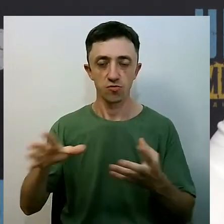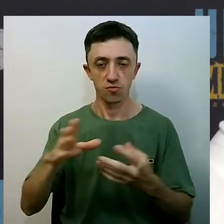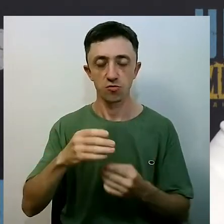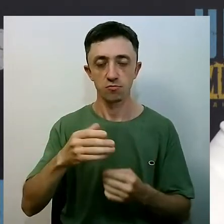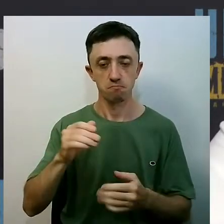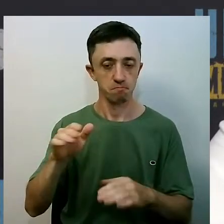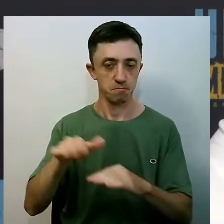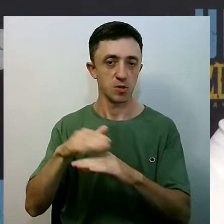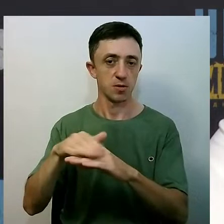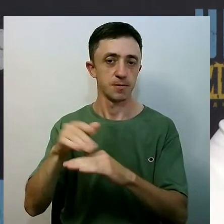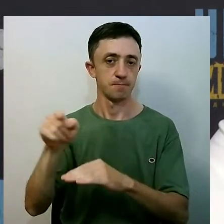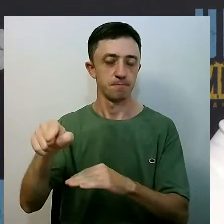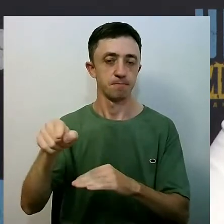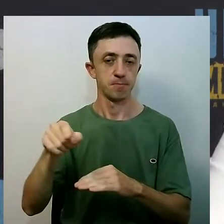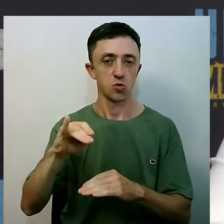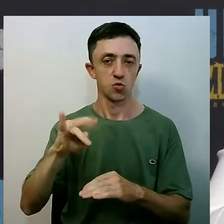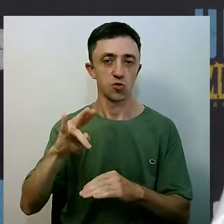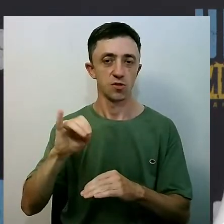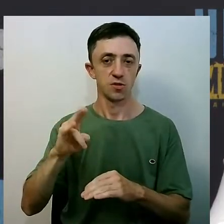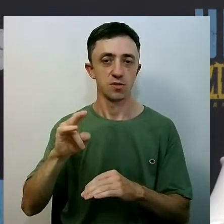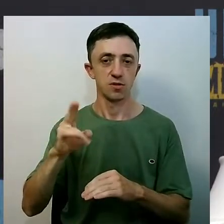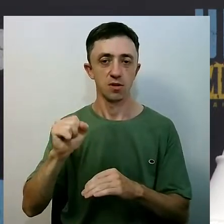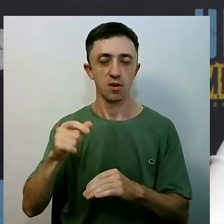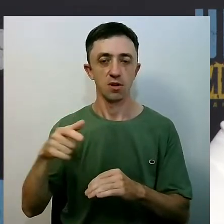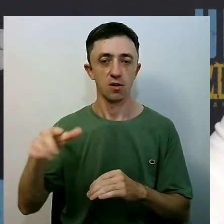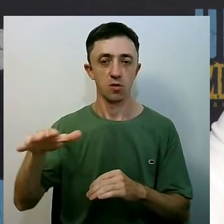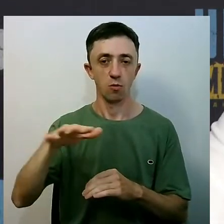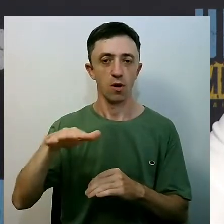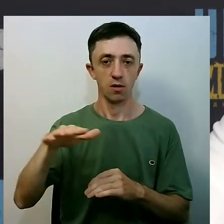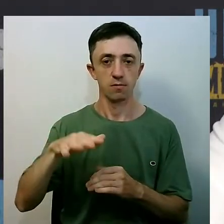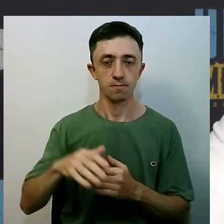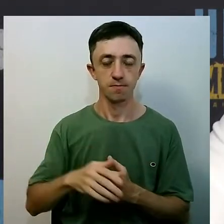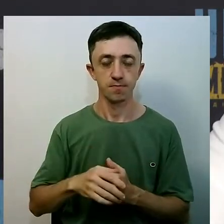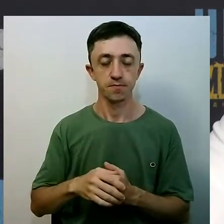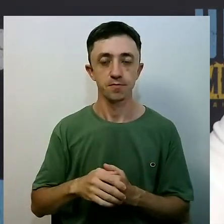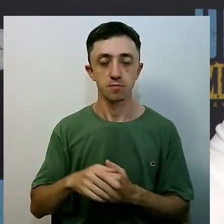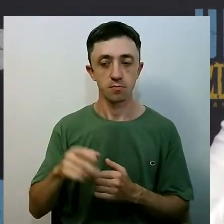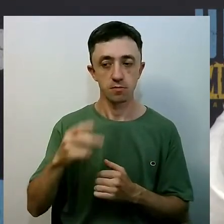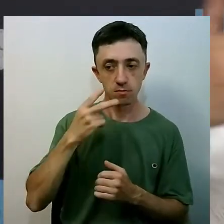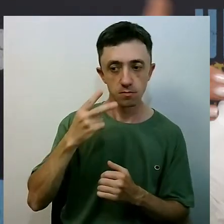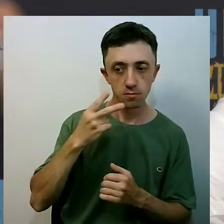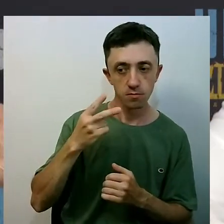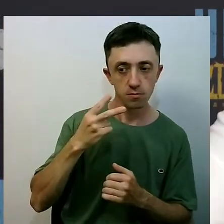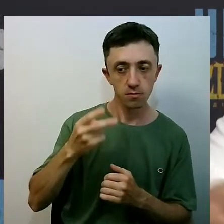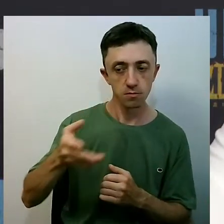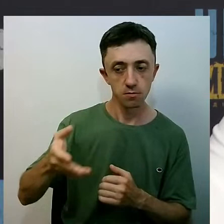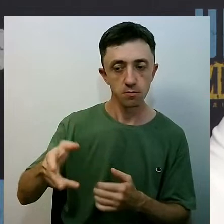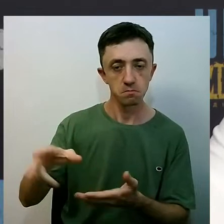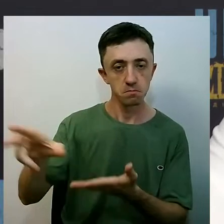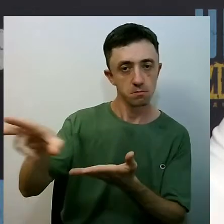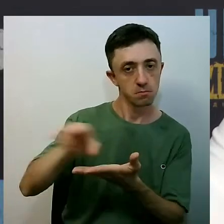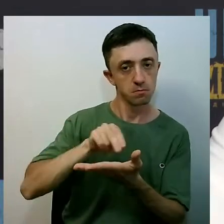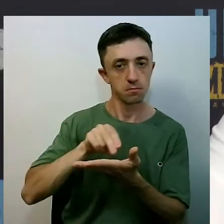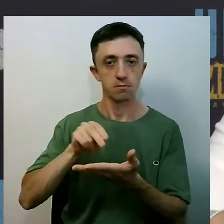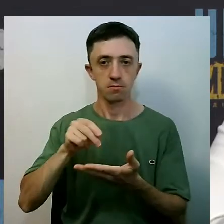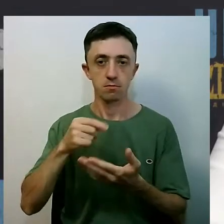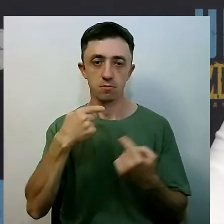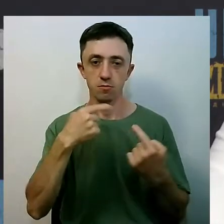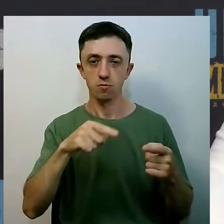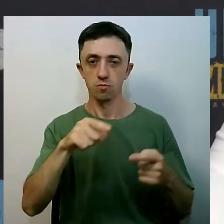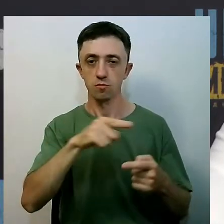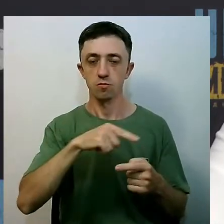conduct strategic and environmental assessment. And I think that they will be a good example for